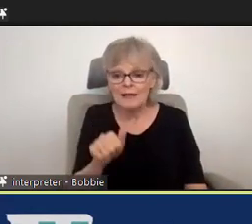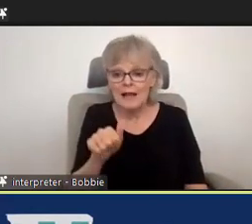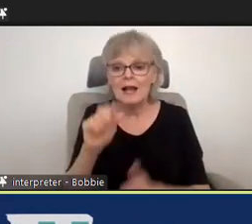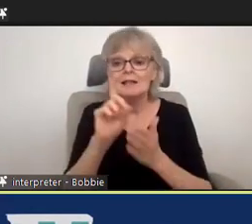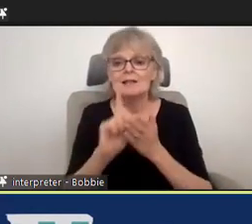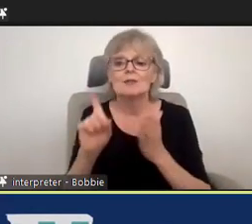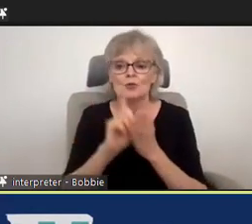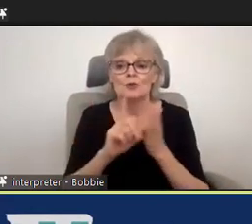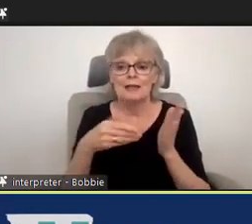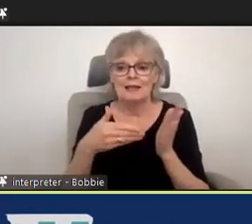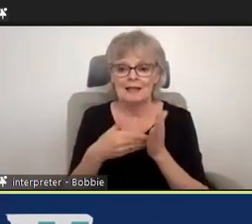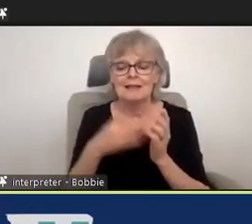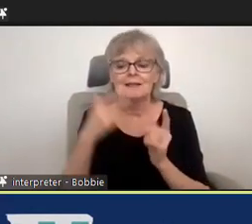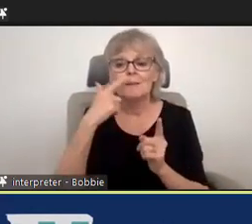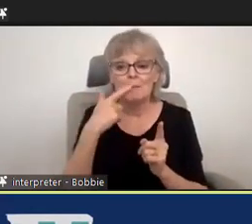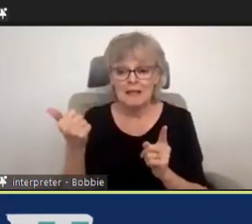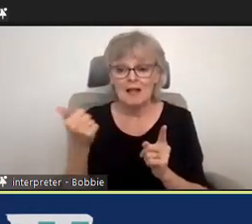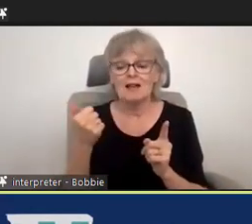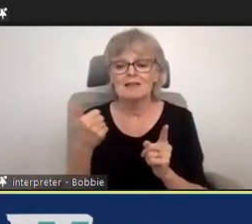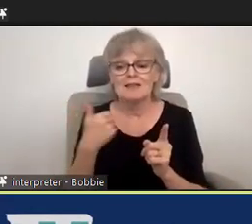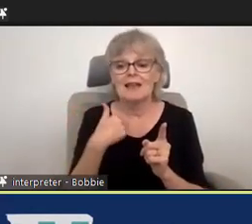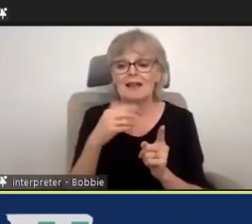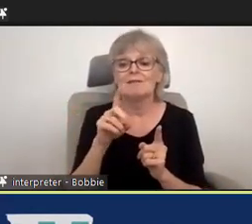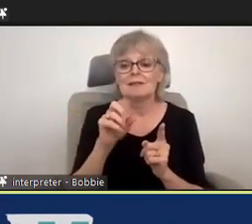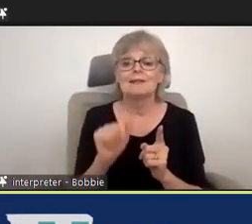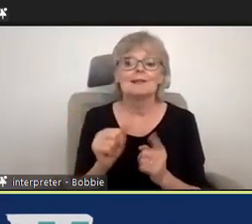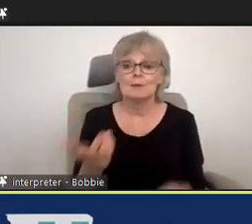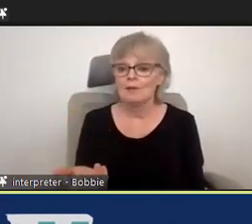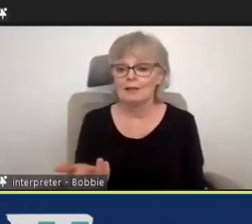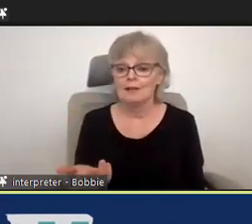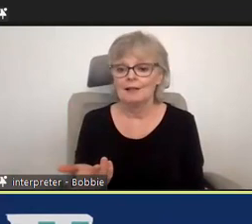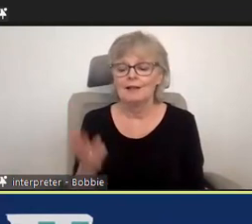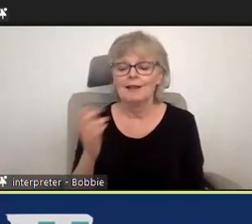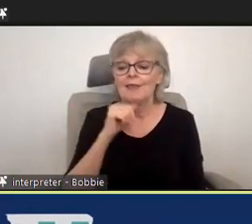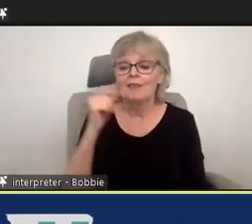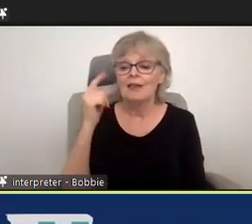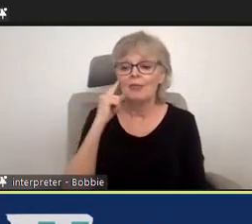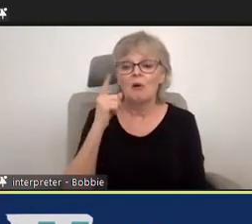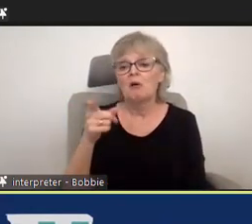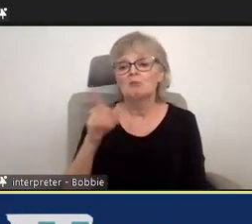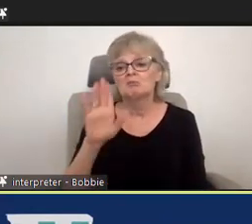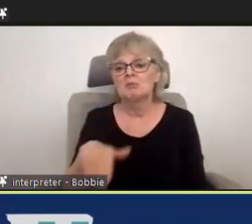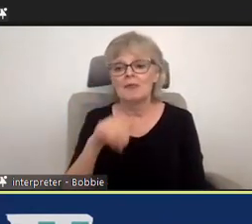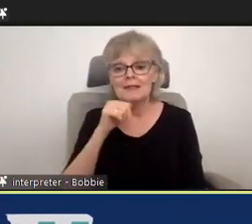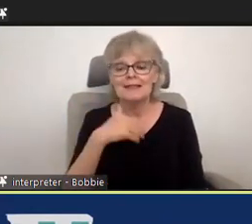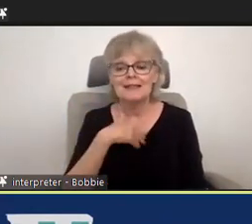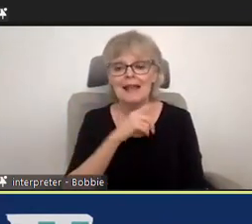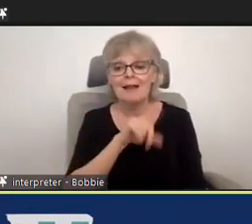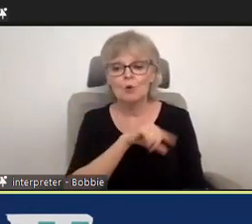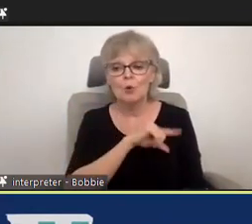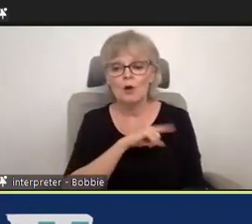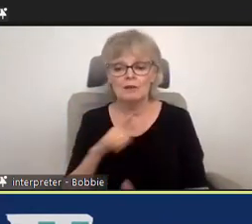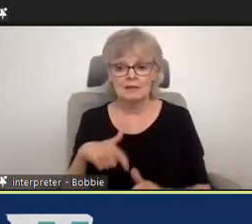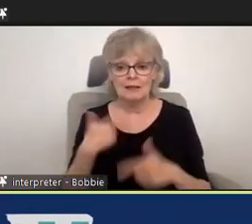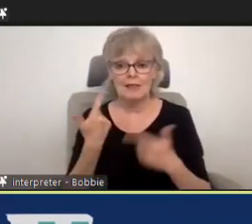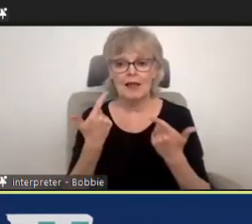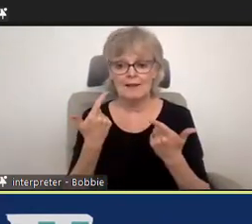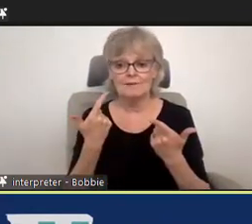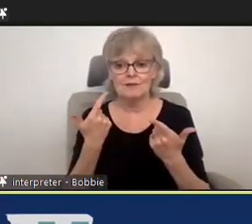against because they have a disability and were not thought to have quality lives. So